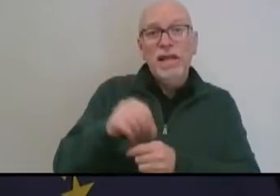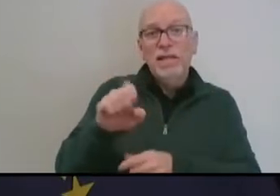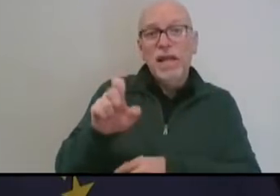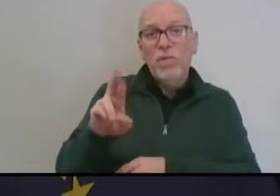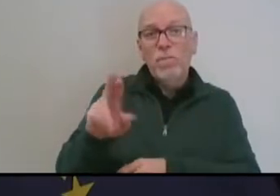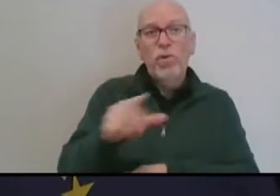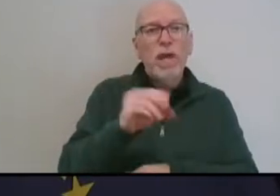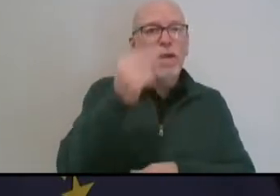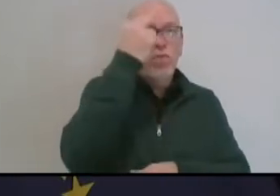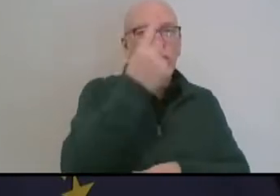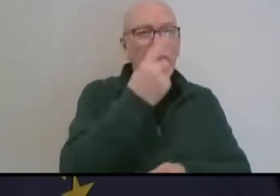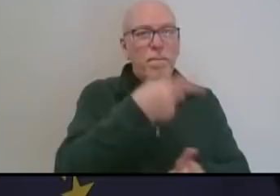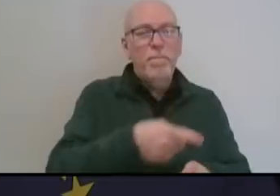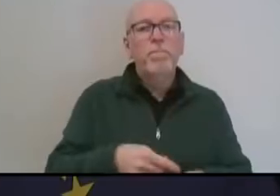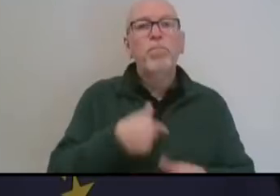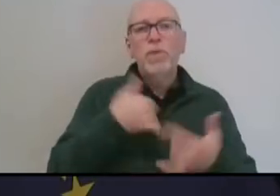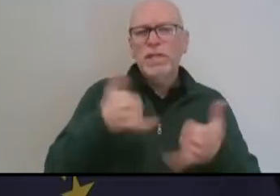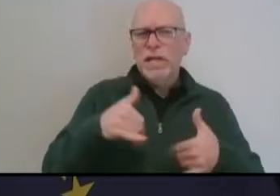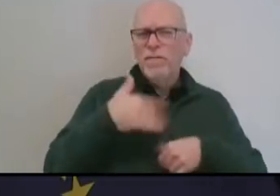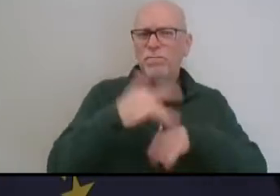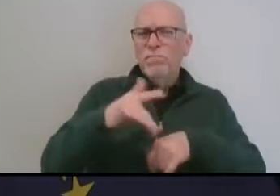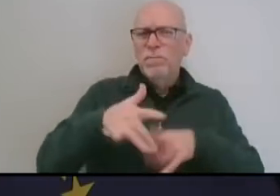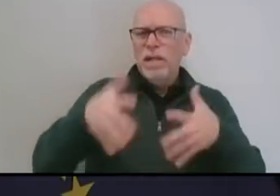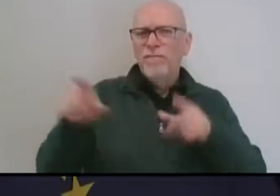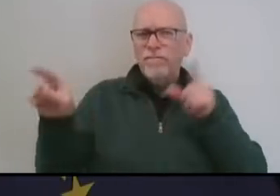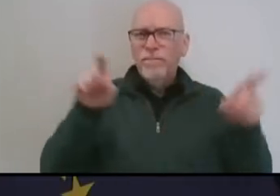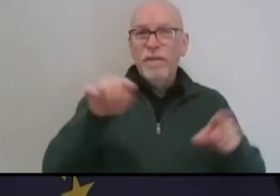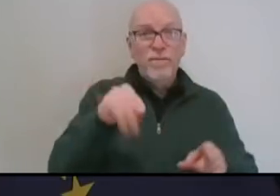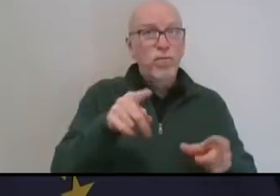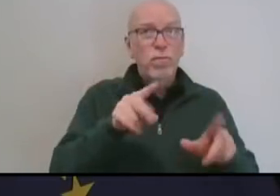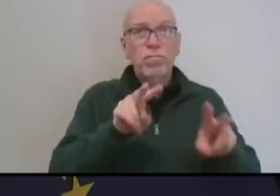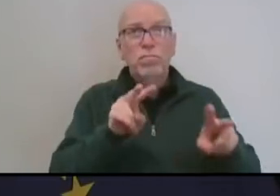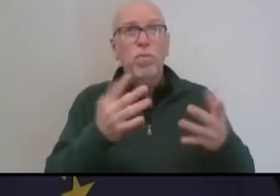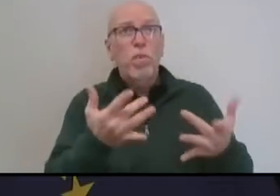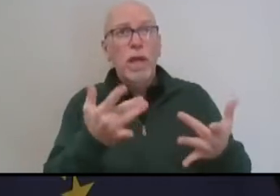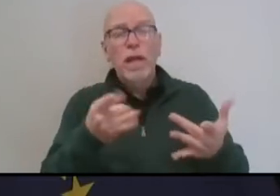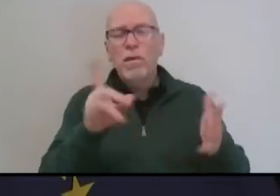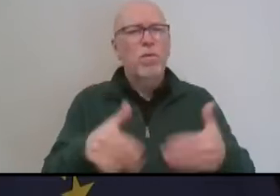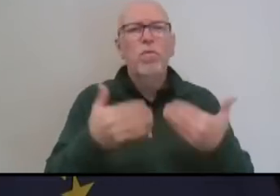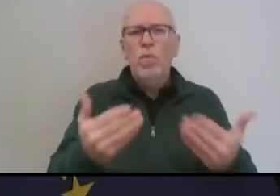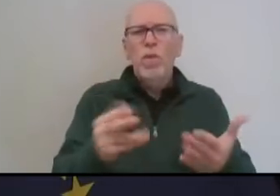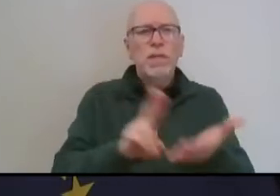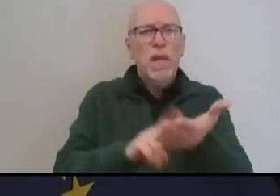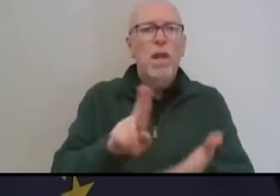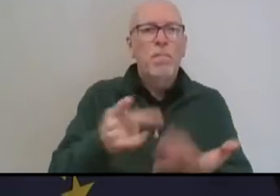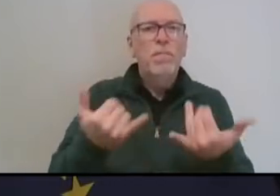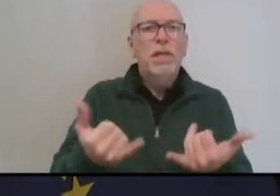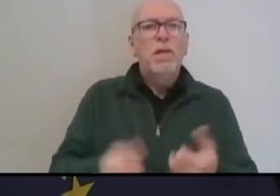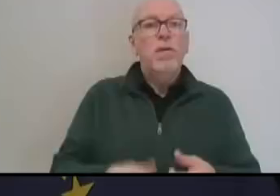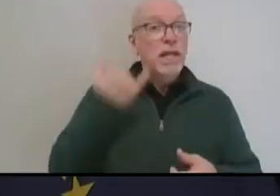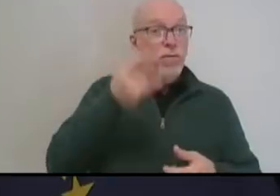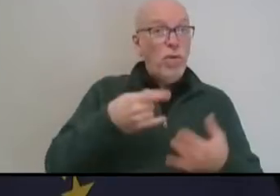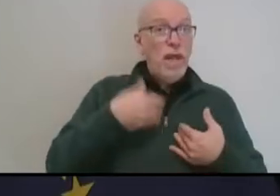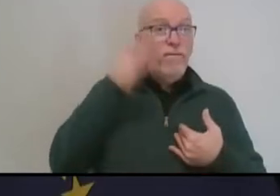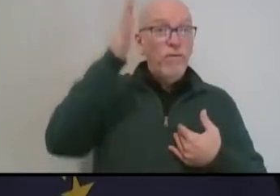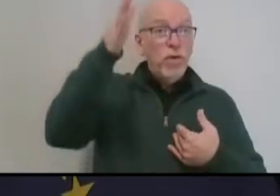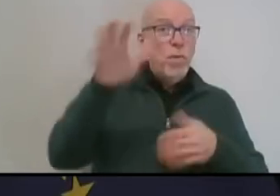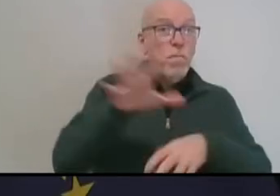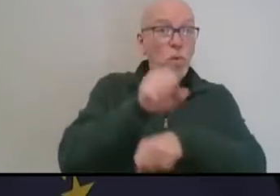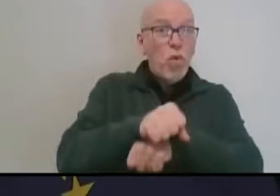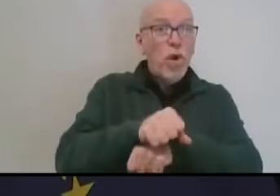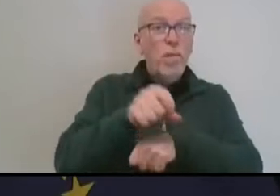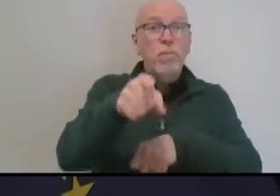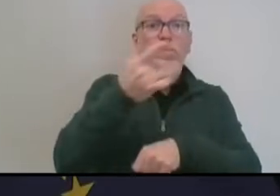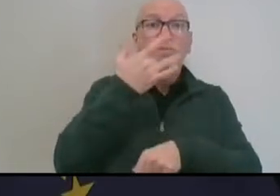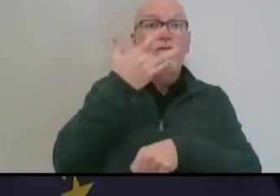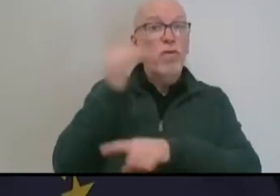We still have slots open, so if you've been waiting to get the vaccine, please sign up. If you have a future appointment and are moving it to one of our